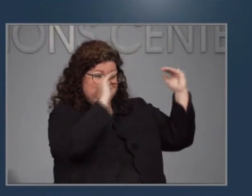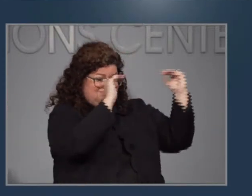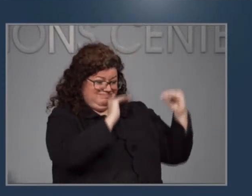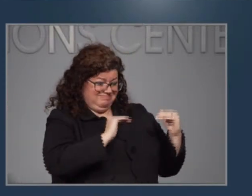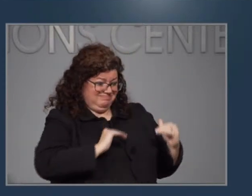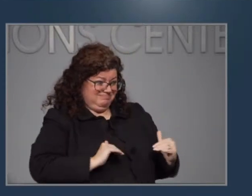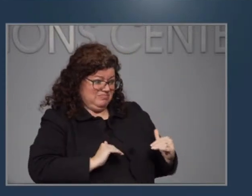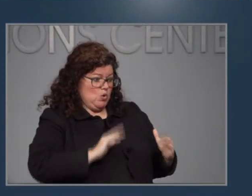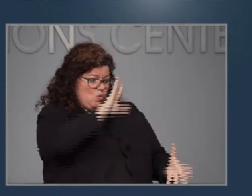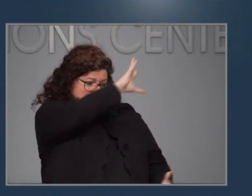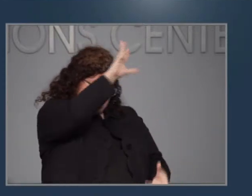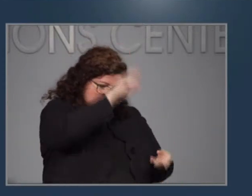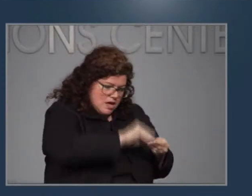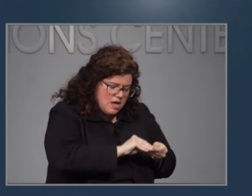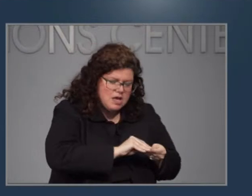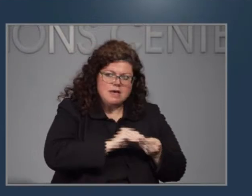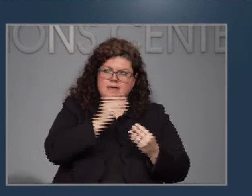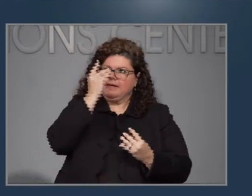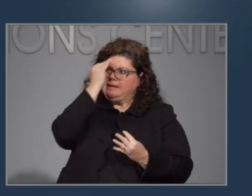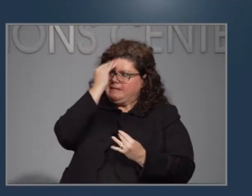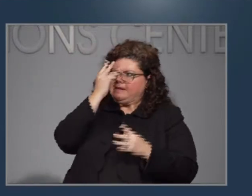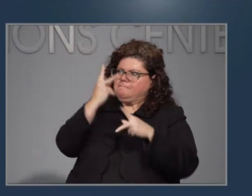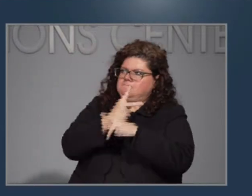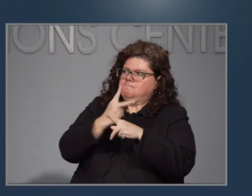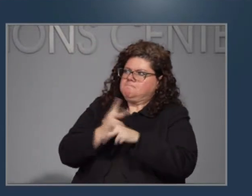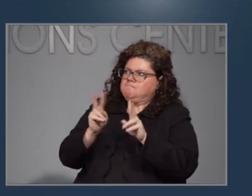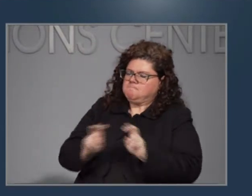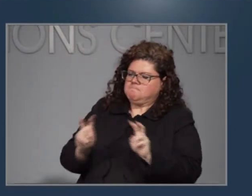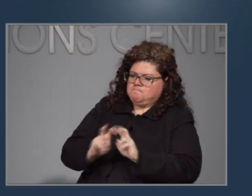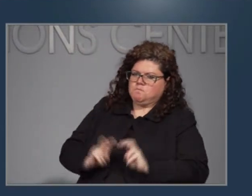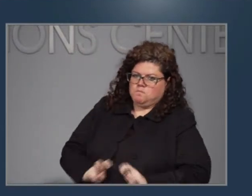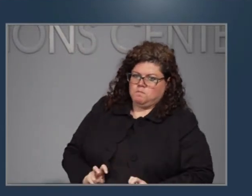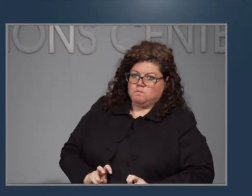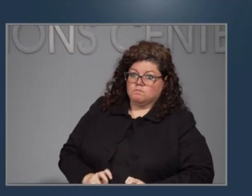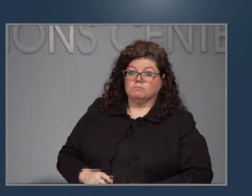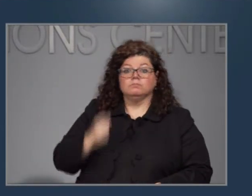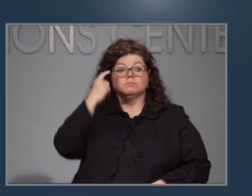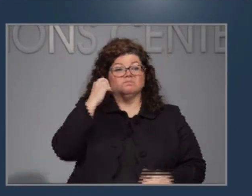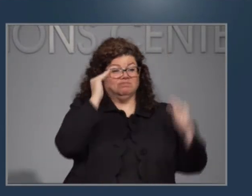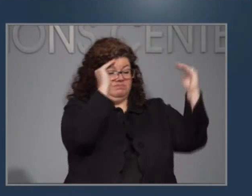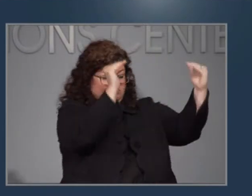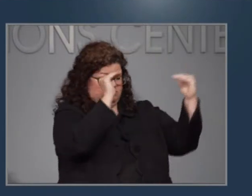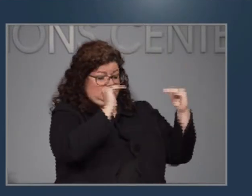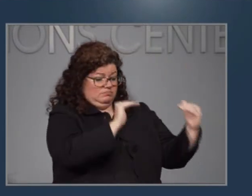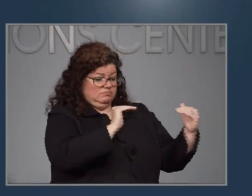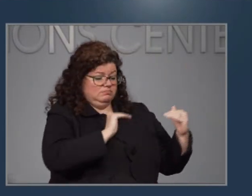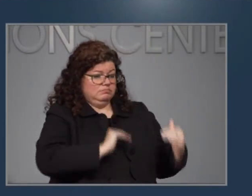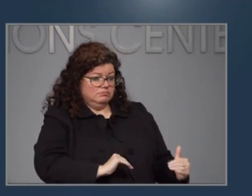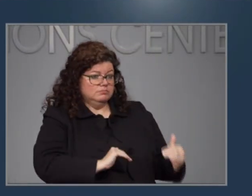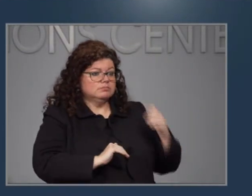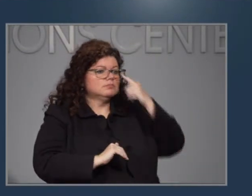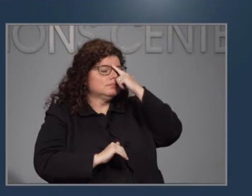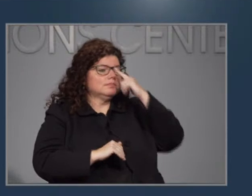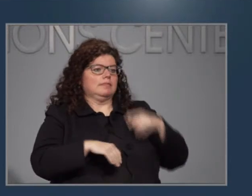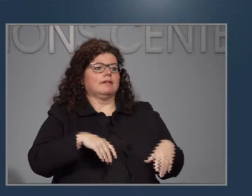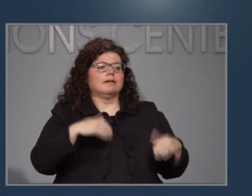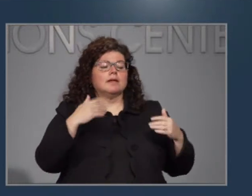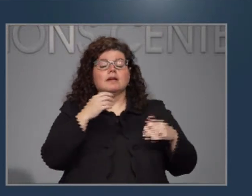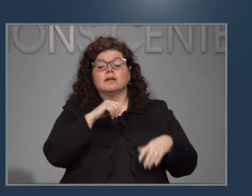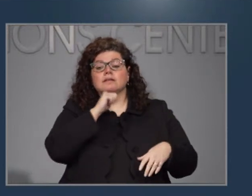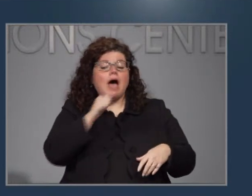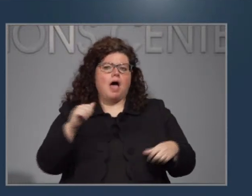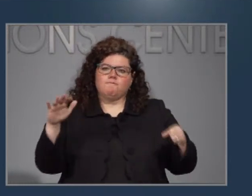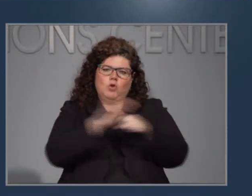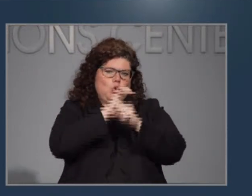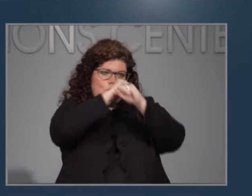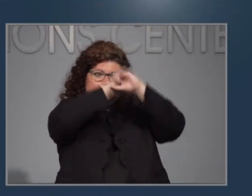as a whole package when making decisions. And each one of them has limitations. Let me go through them now. On this